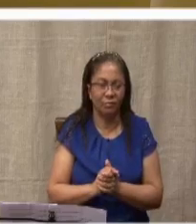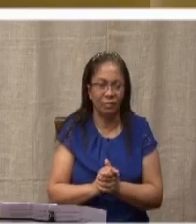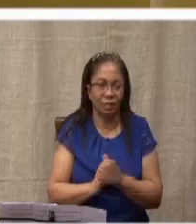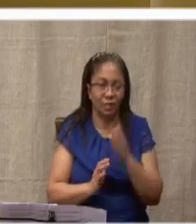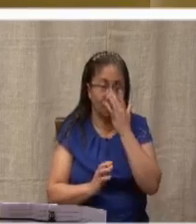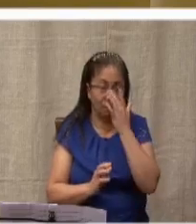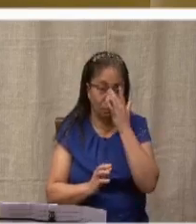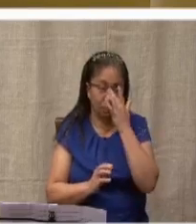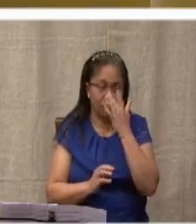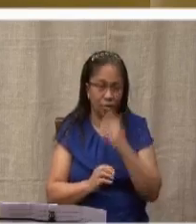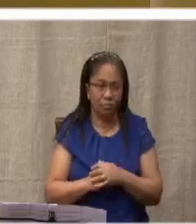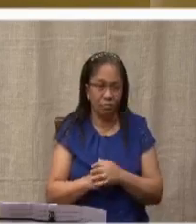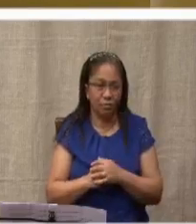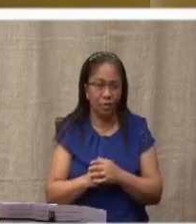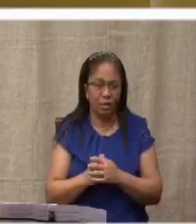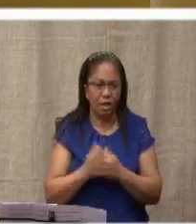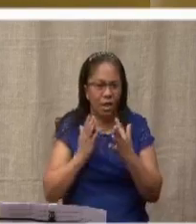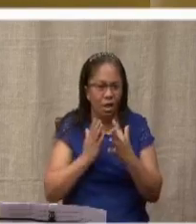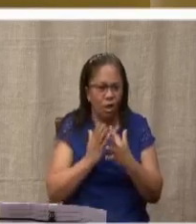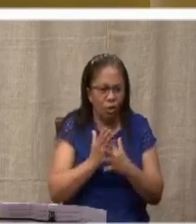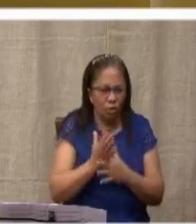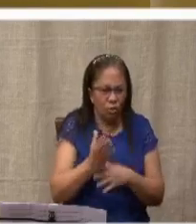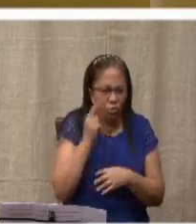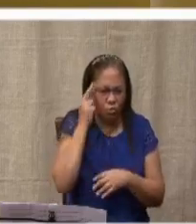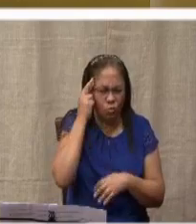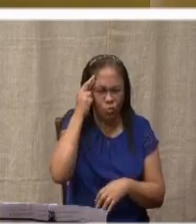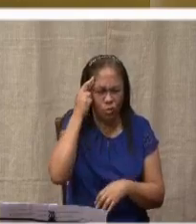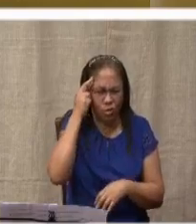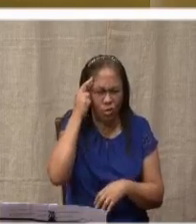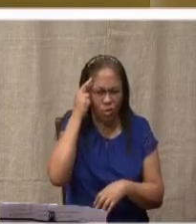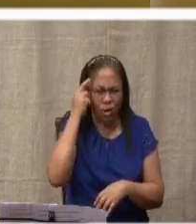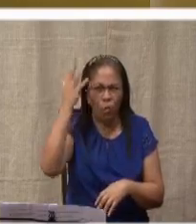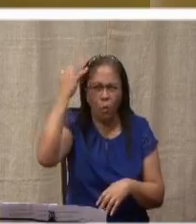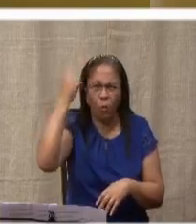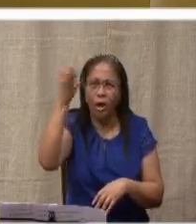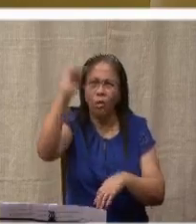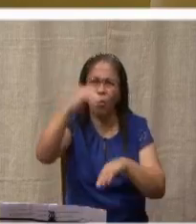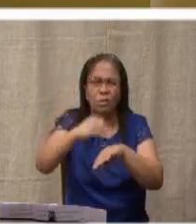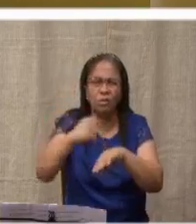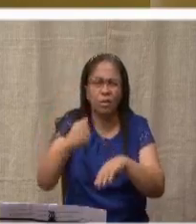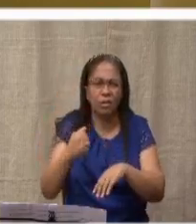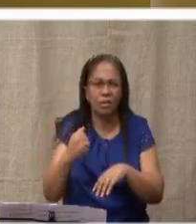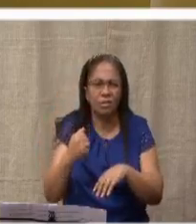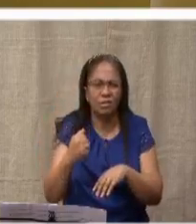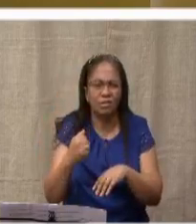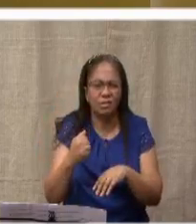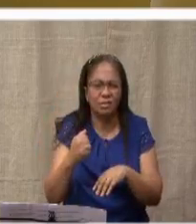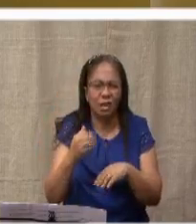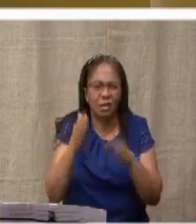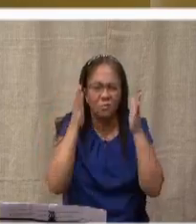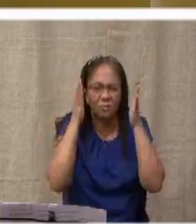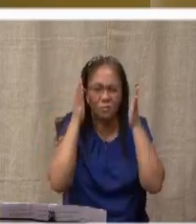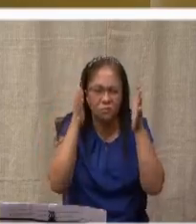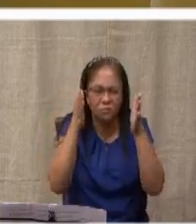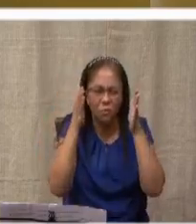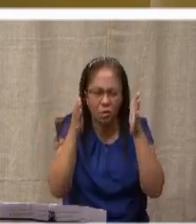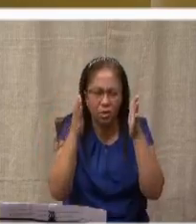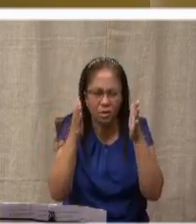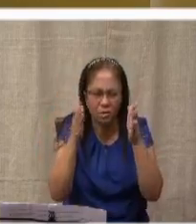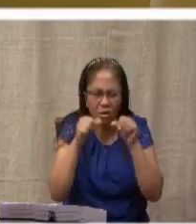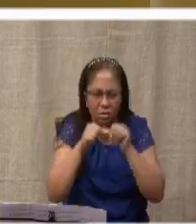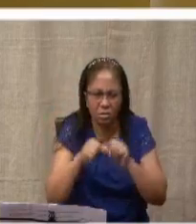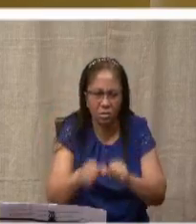by deeply pondering our vocation what god's call is in our life and sticking to that no matter